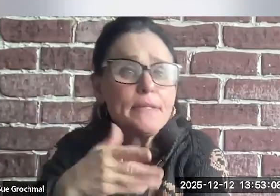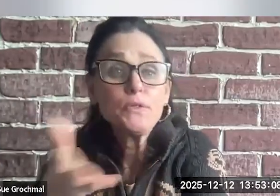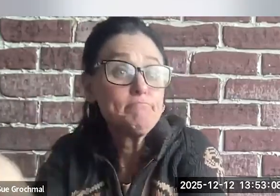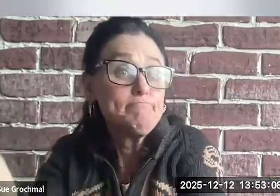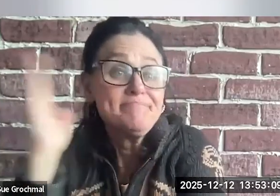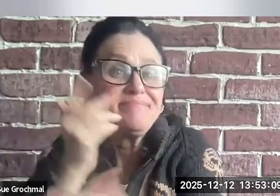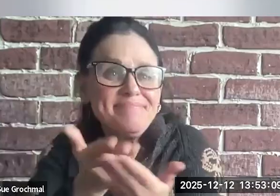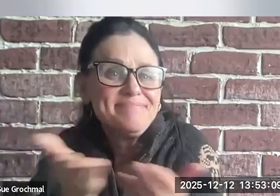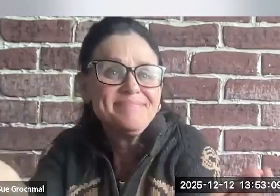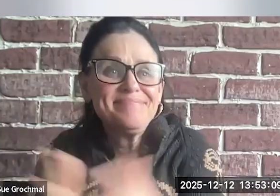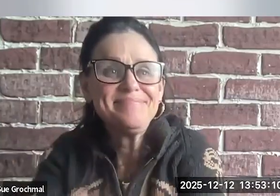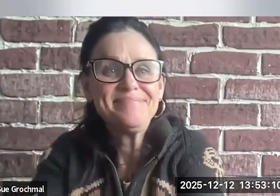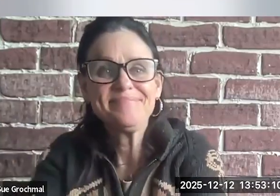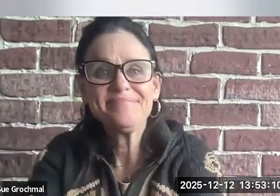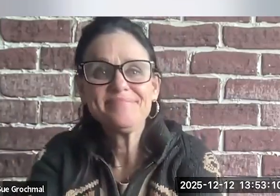else.